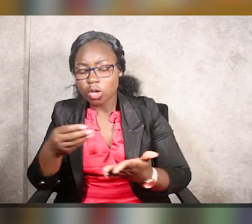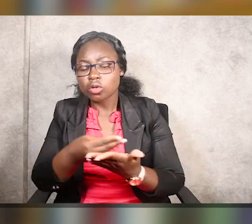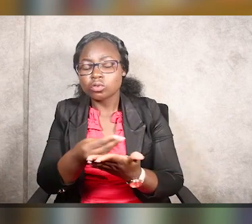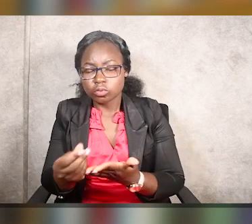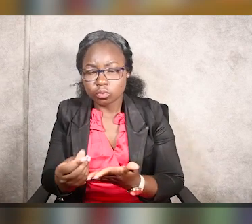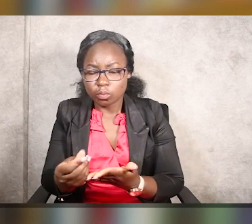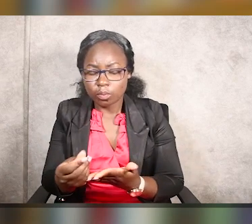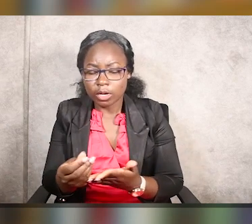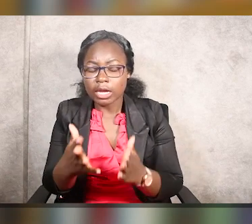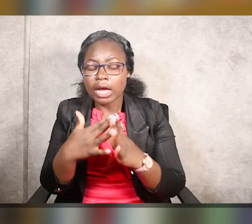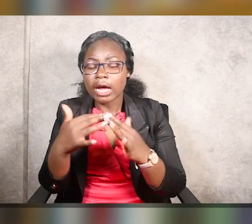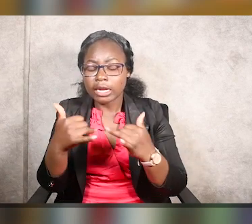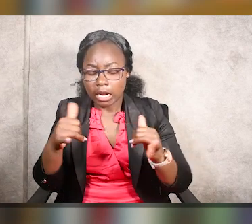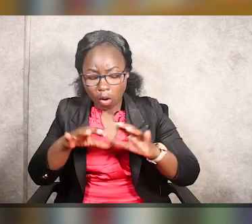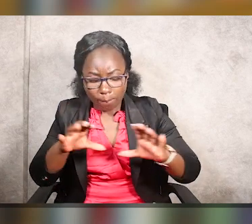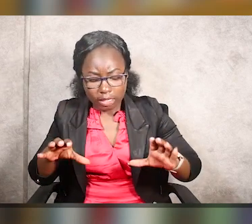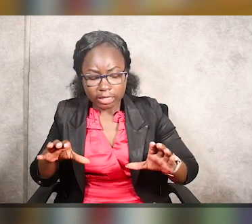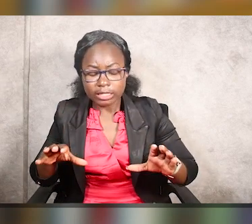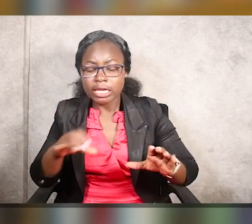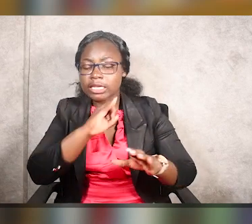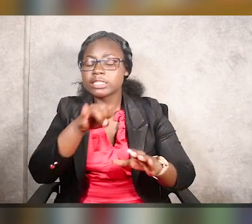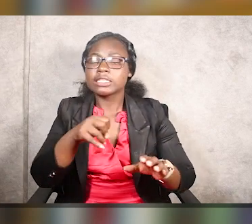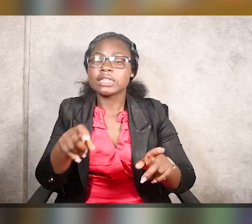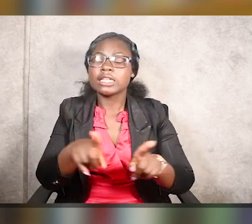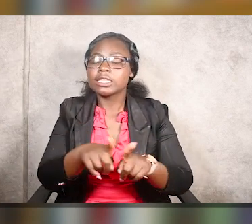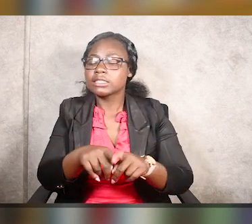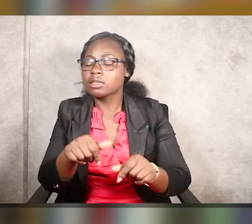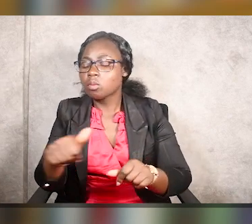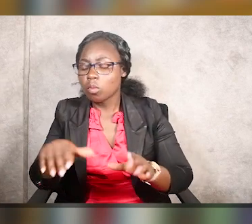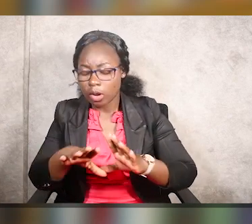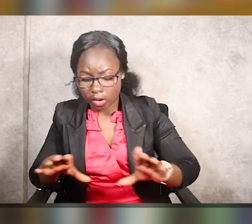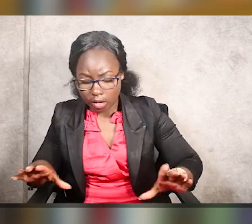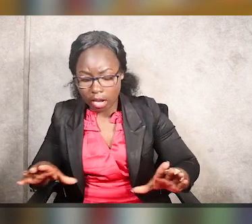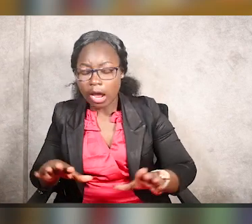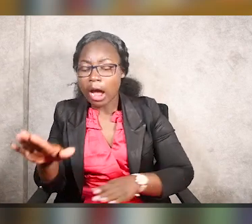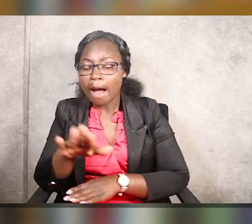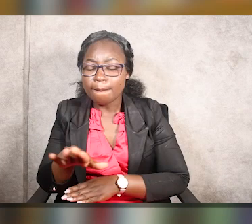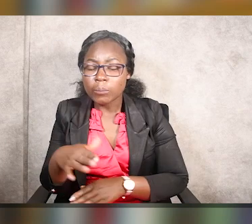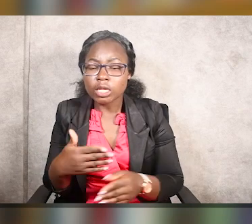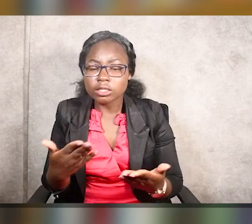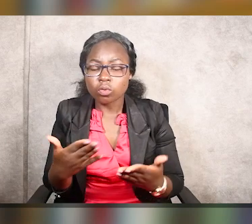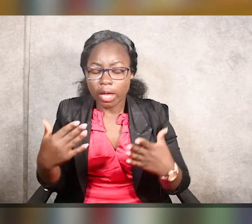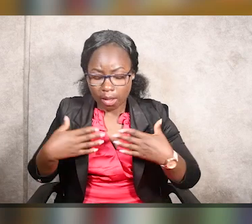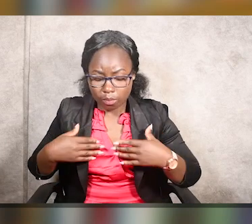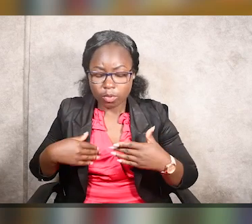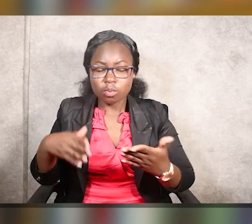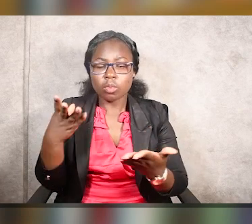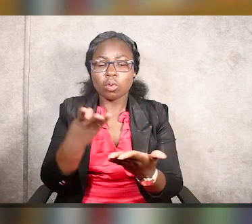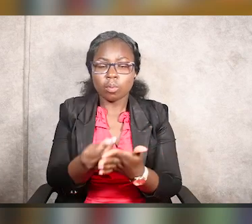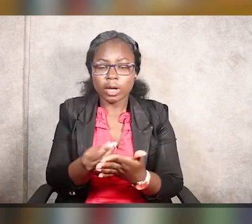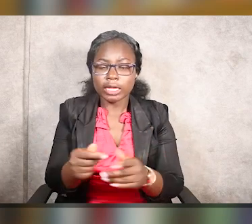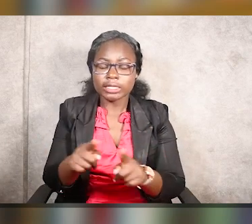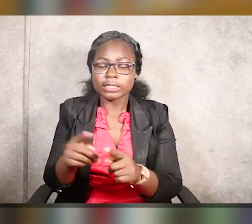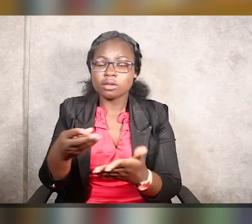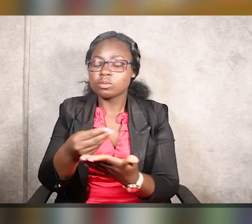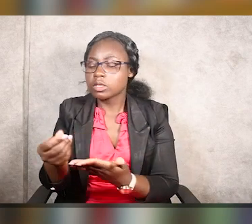So a market, just like any other market, is a place whereby people buy and sell